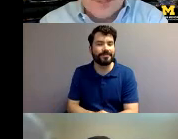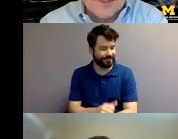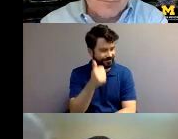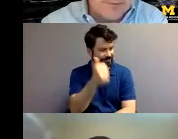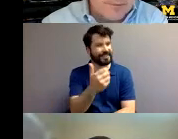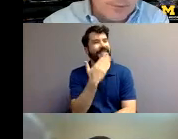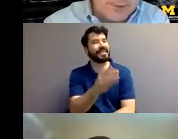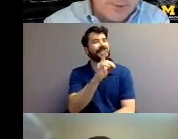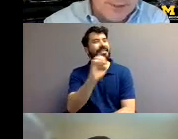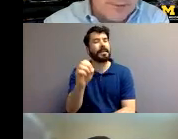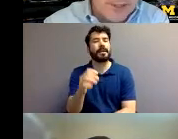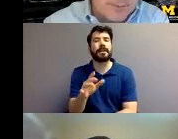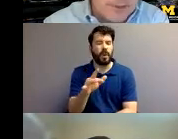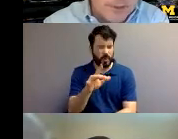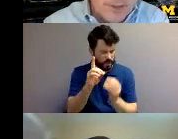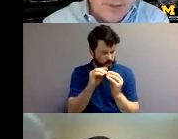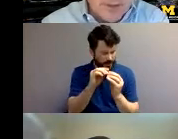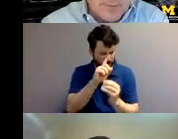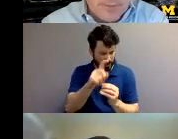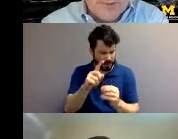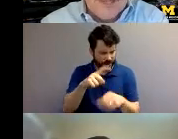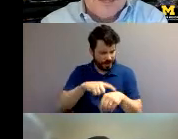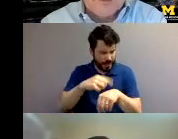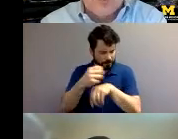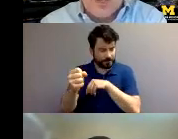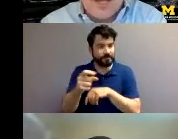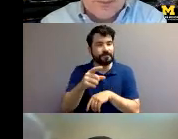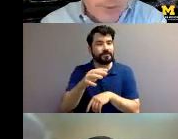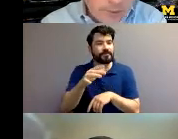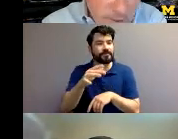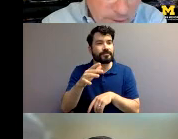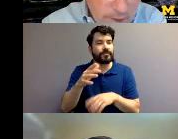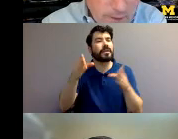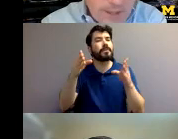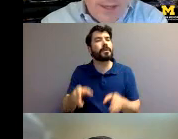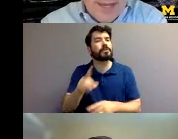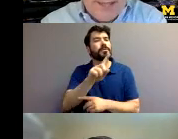last question before we run out of time here. One person asks, will hospital